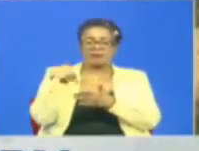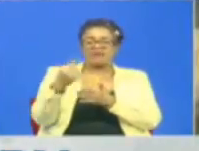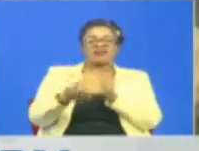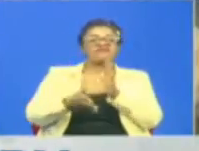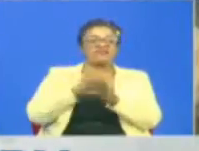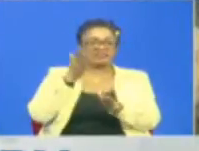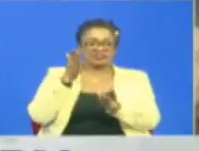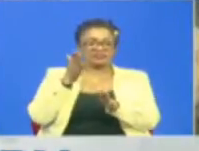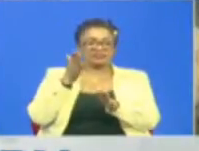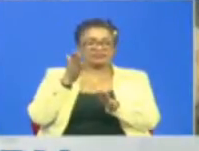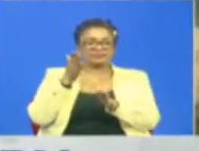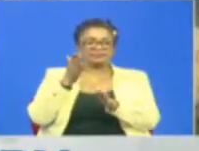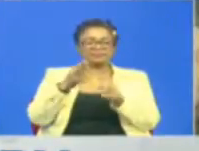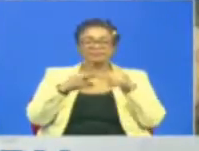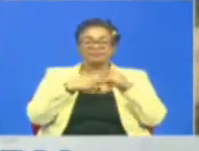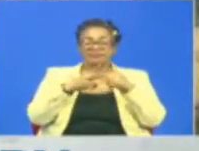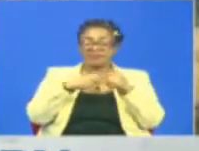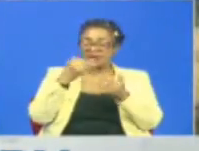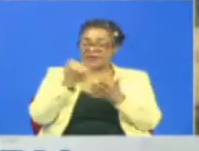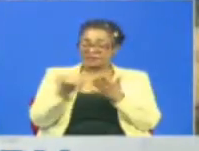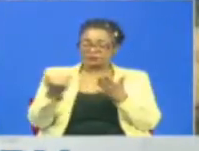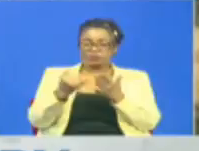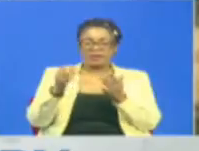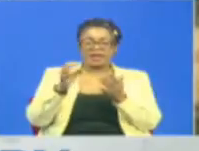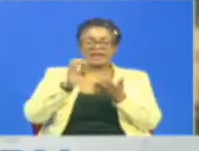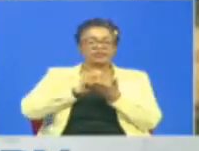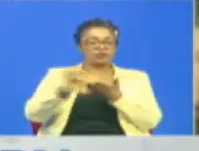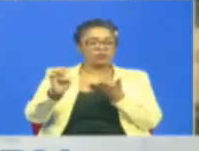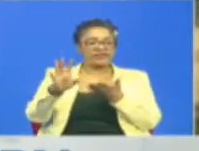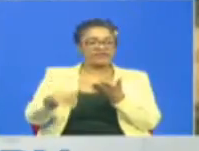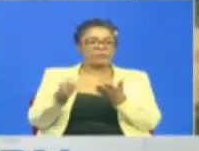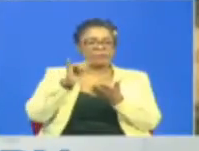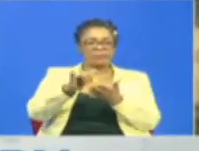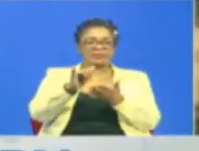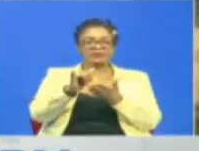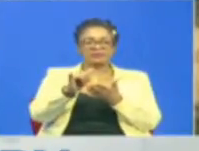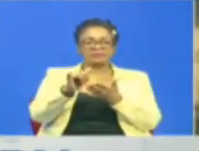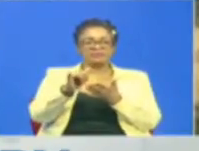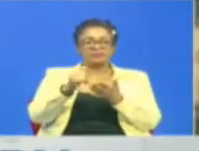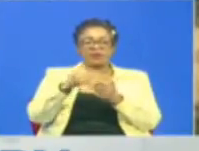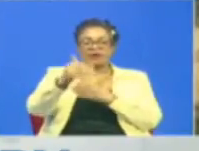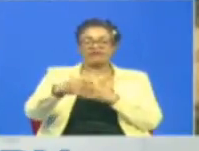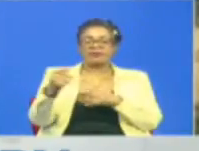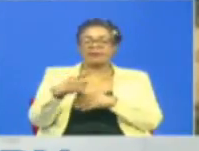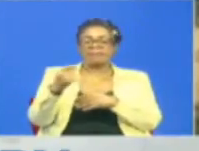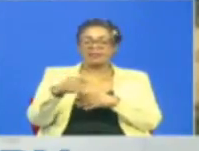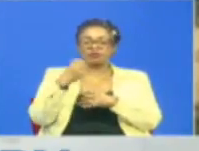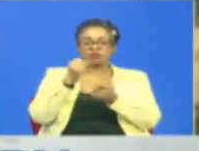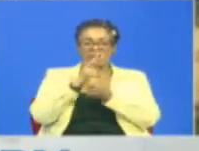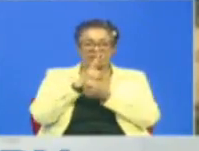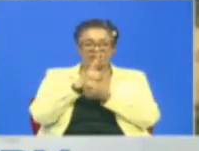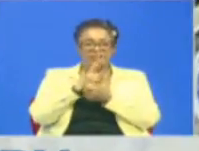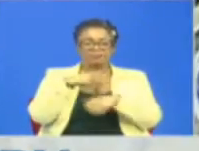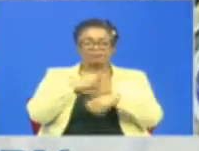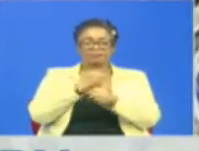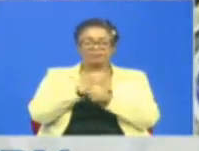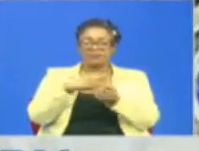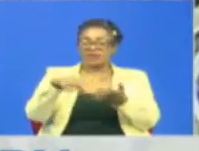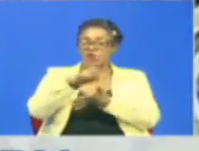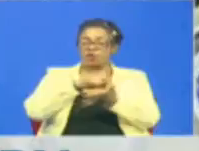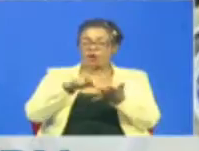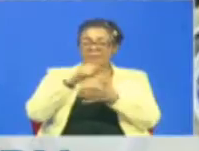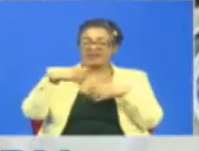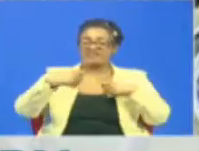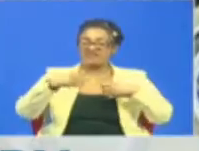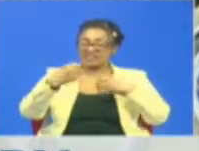A further 7 items will be excluded from the completely knocked down kits after 12 months, giving local manufacturers the opportunity